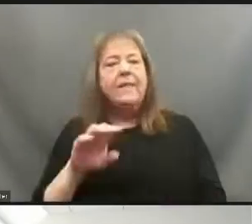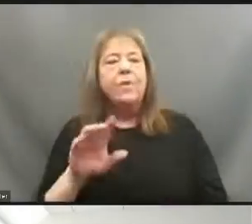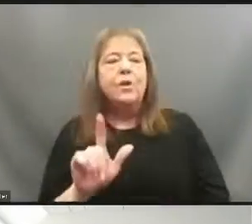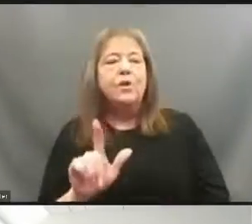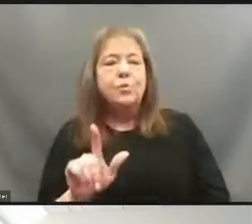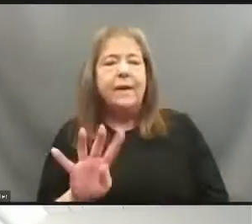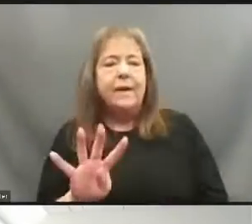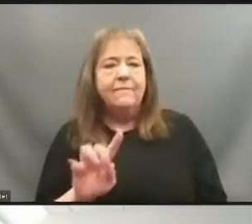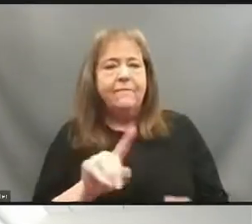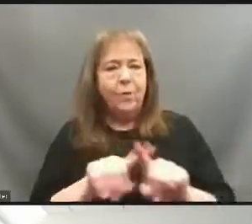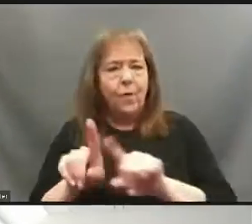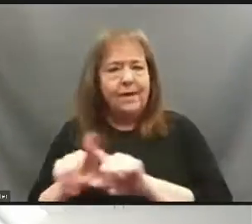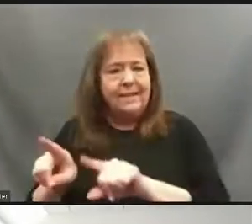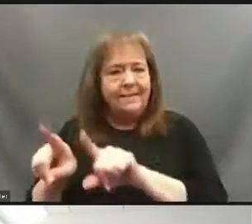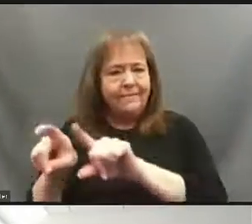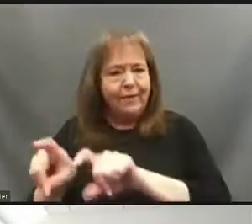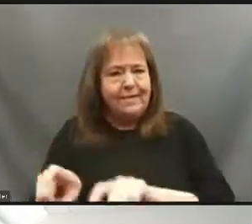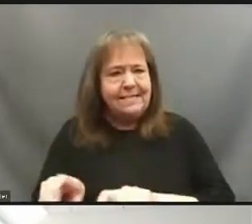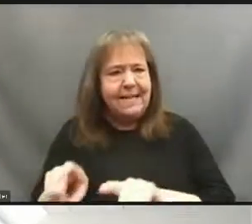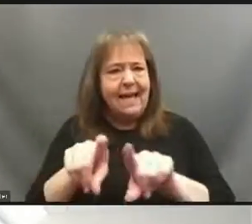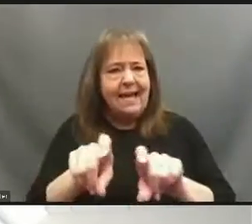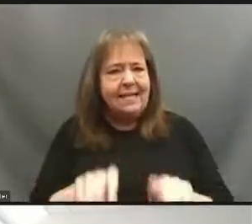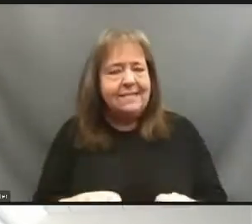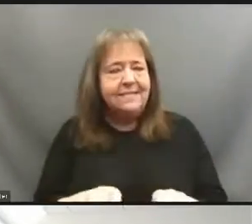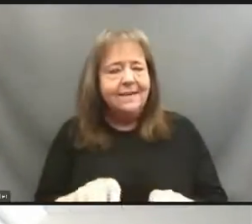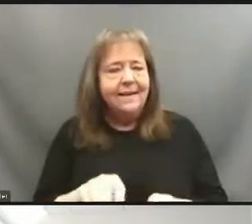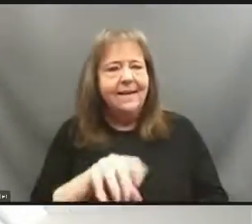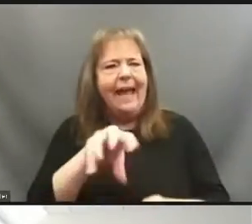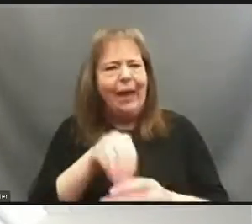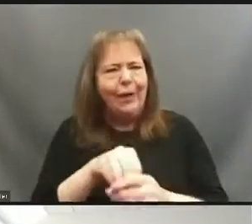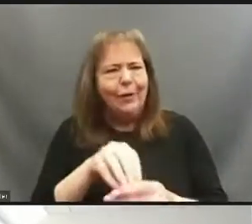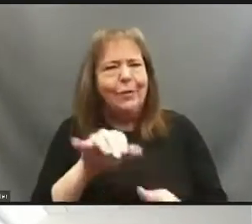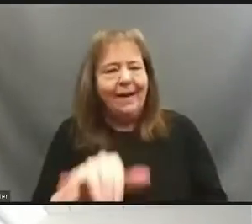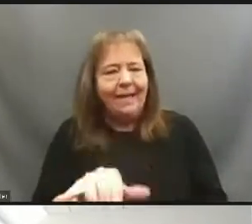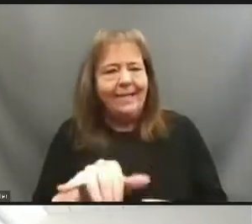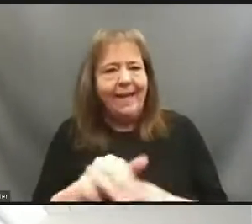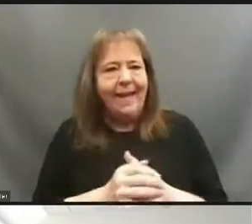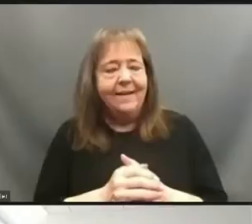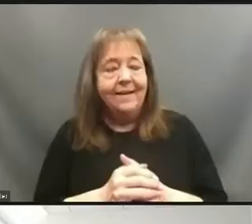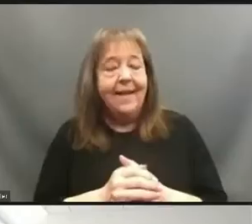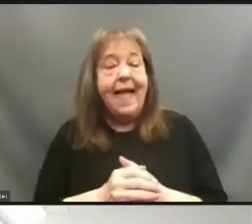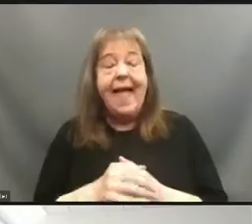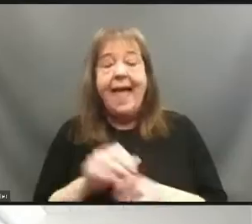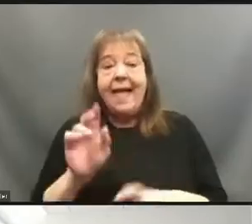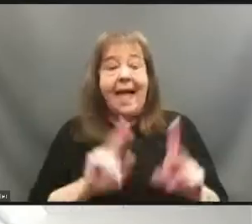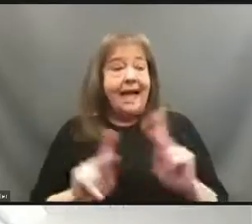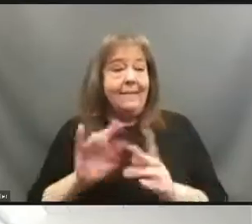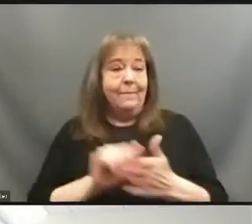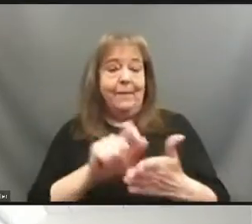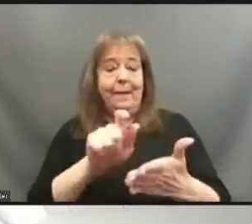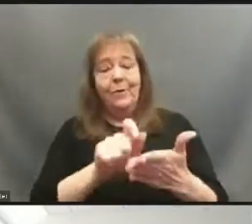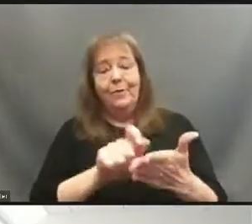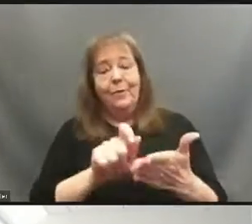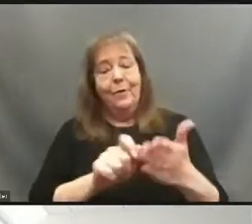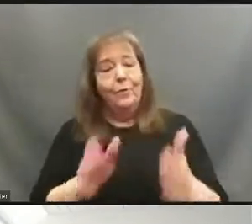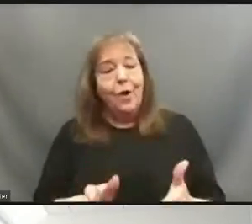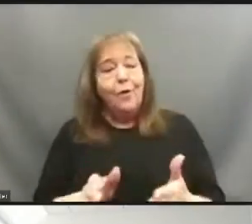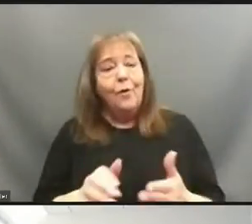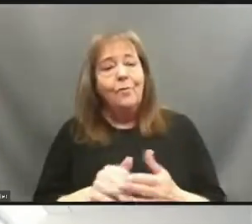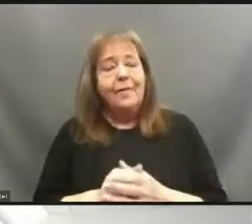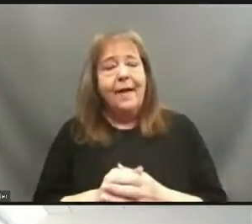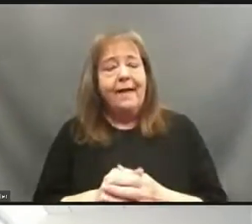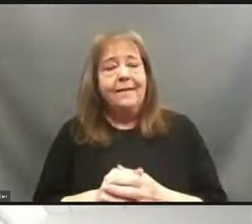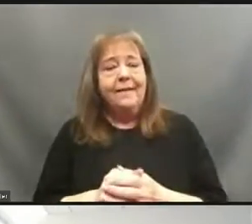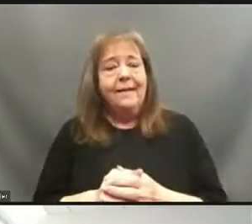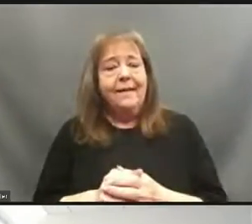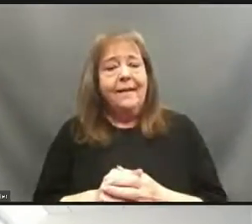trials that made up the content of the meta-analysis. And the own authors of this meta-analysis did an